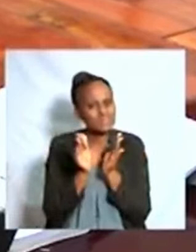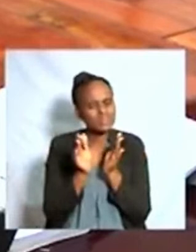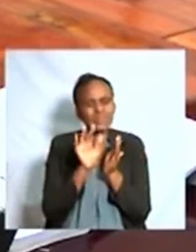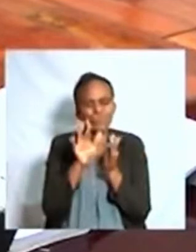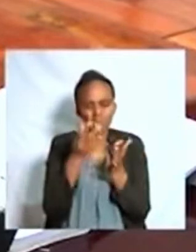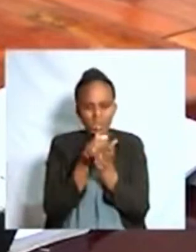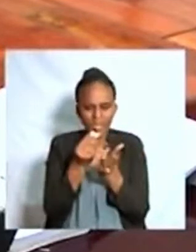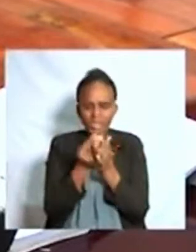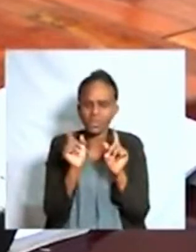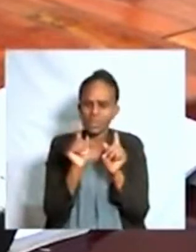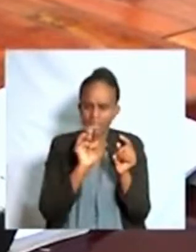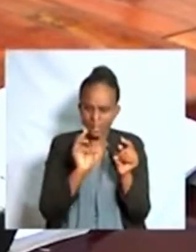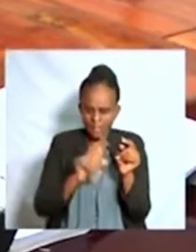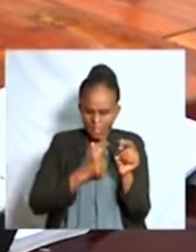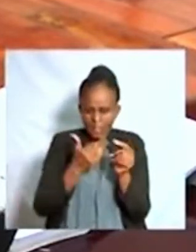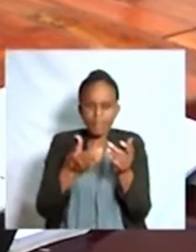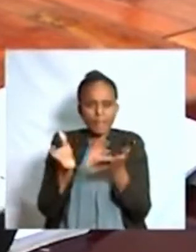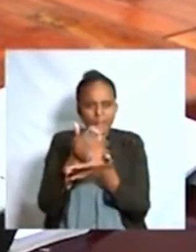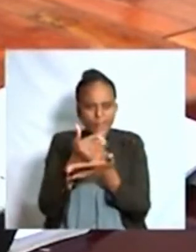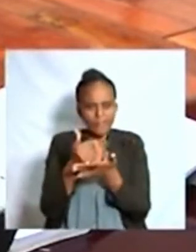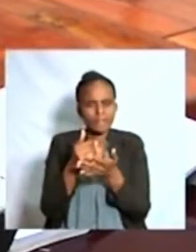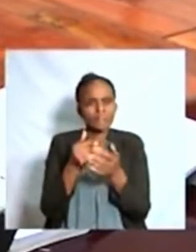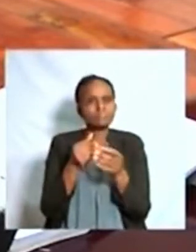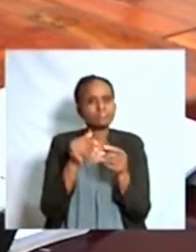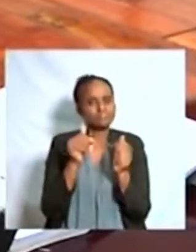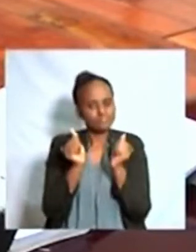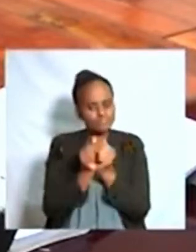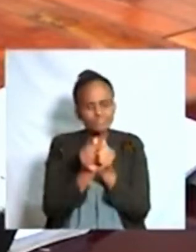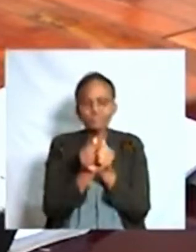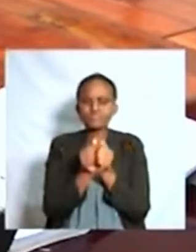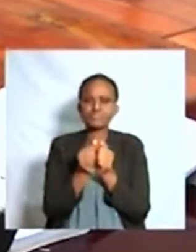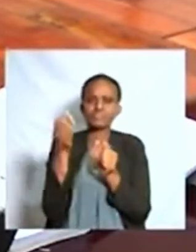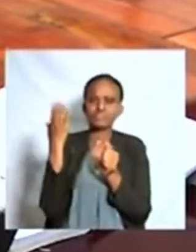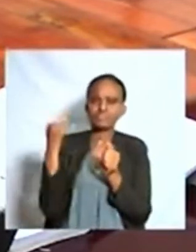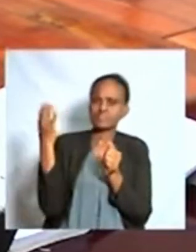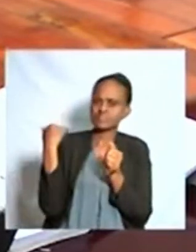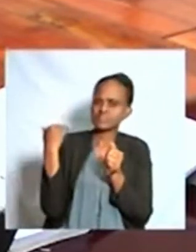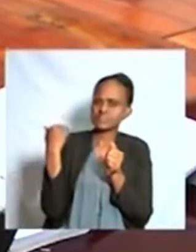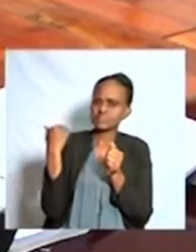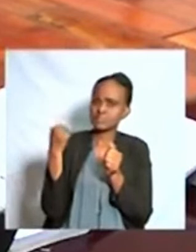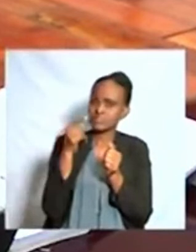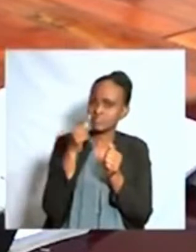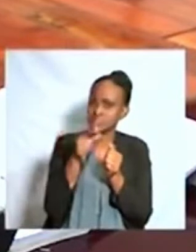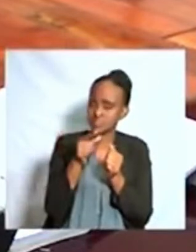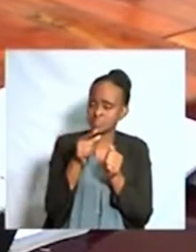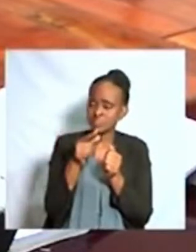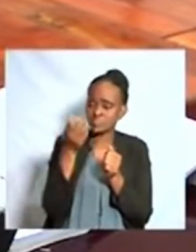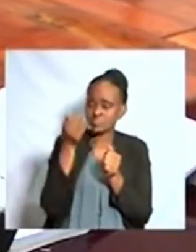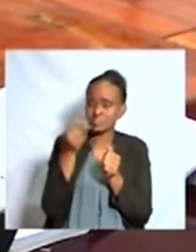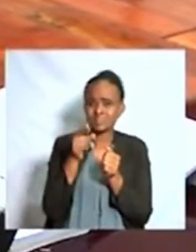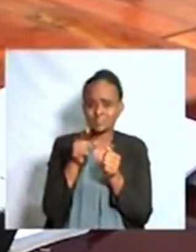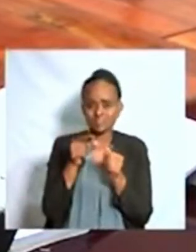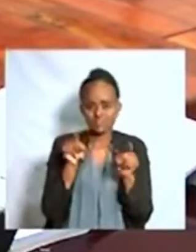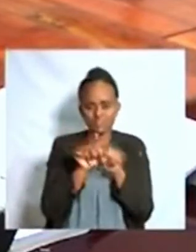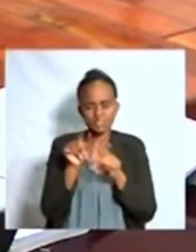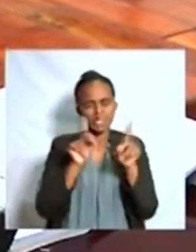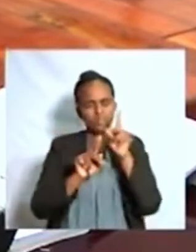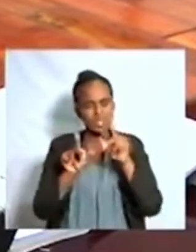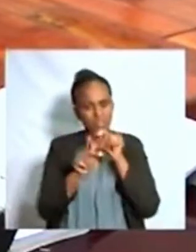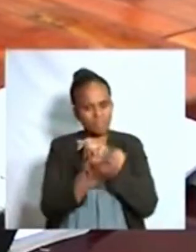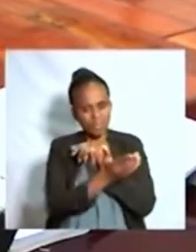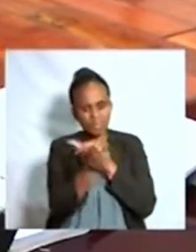base, coupled with a long-standing understanding by our residents